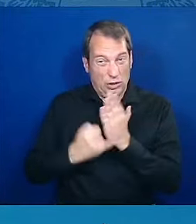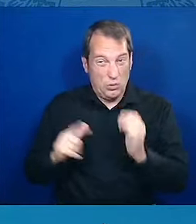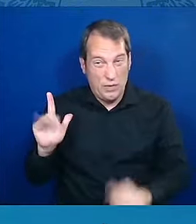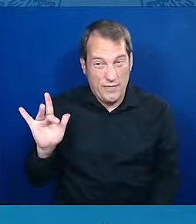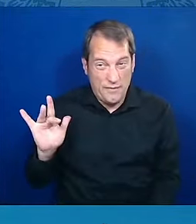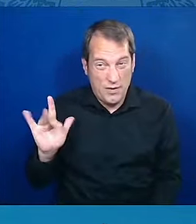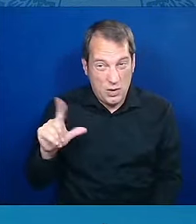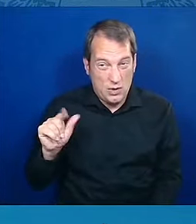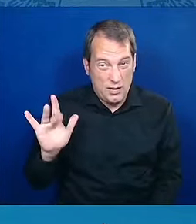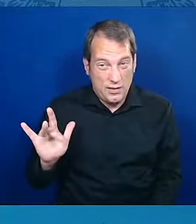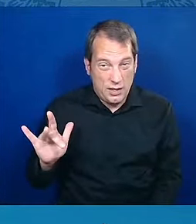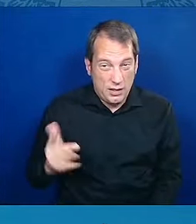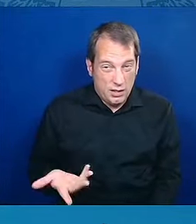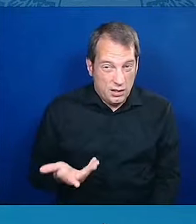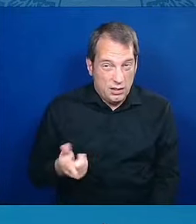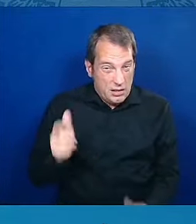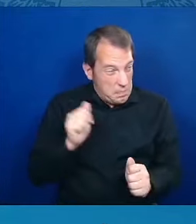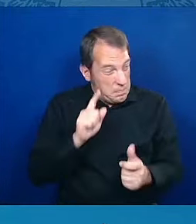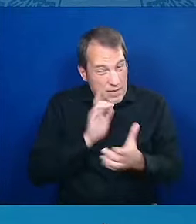900 pages in writing.